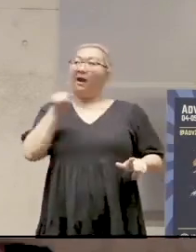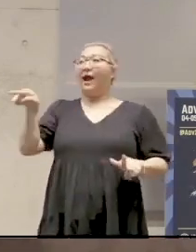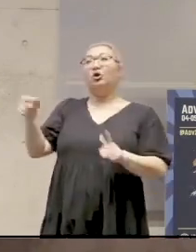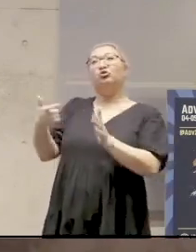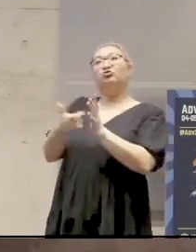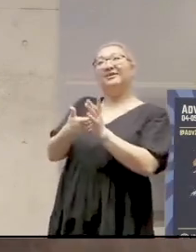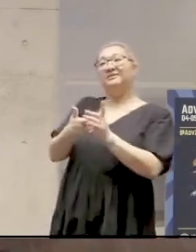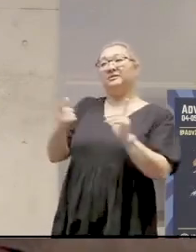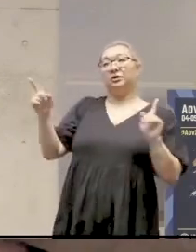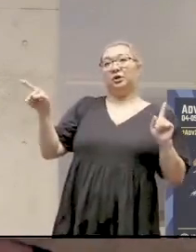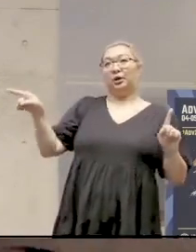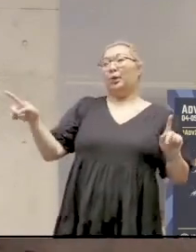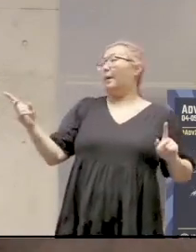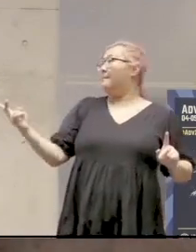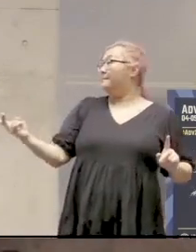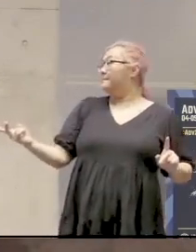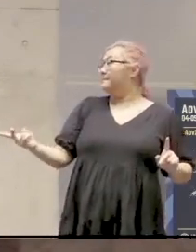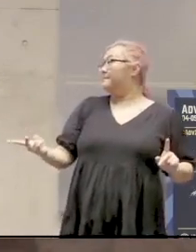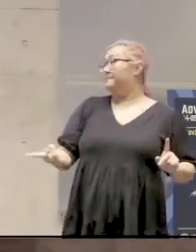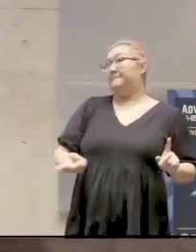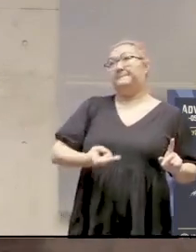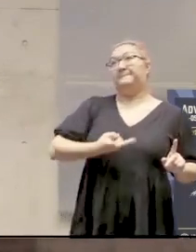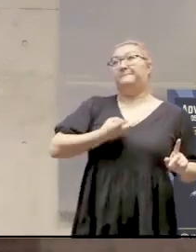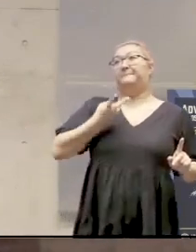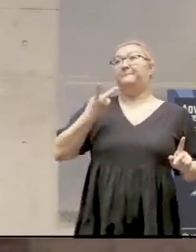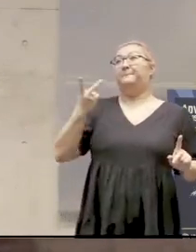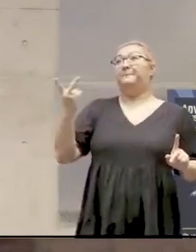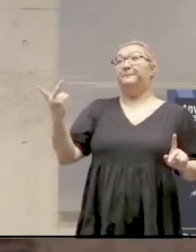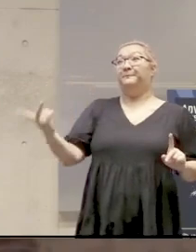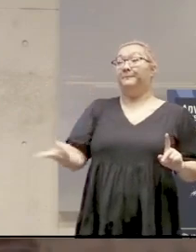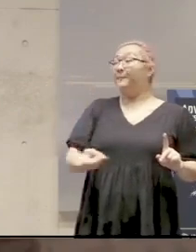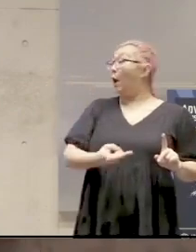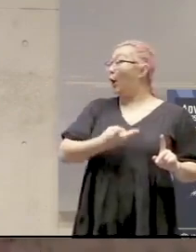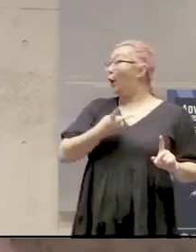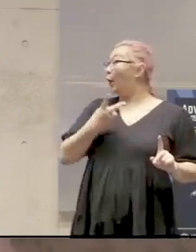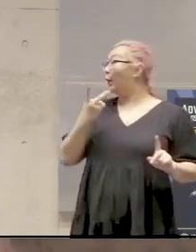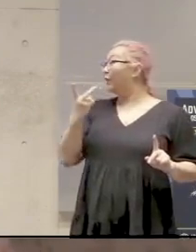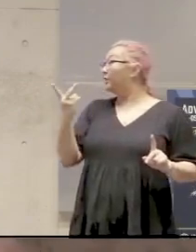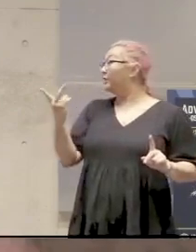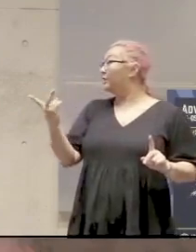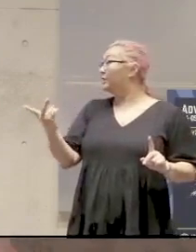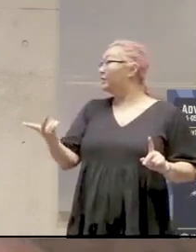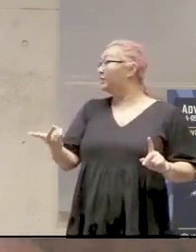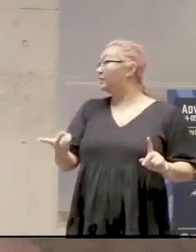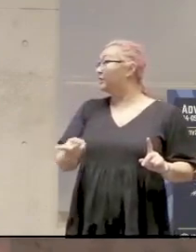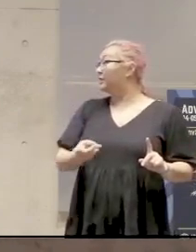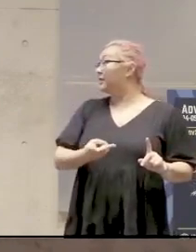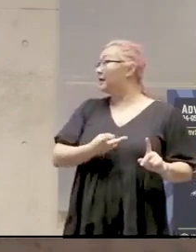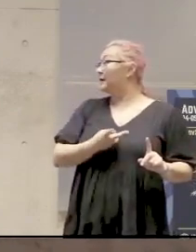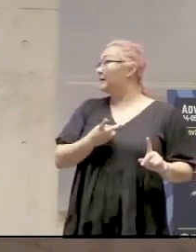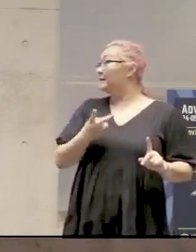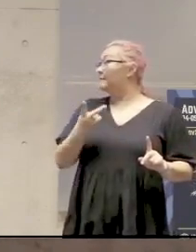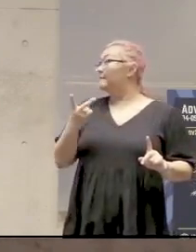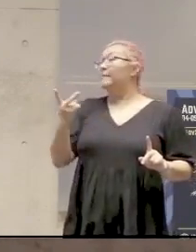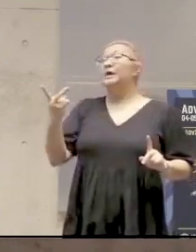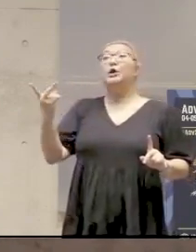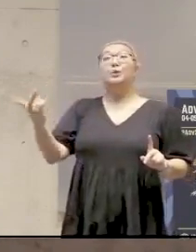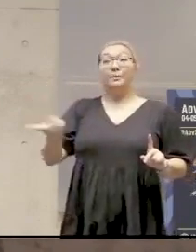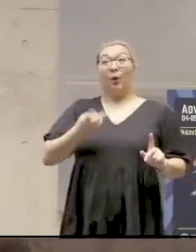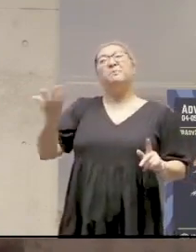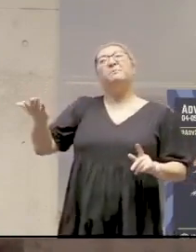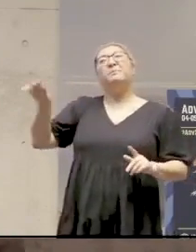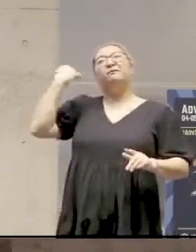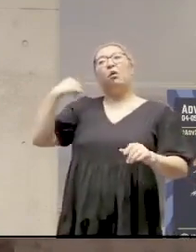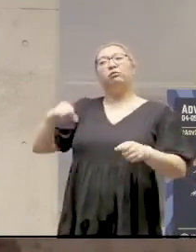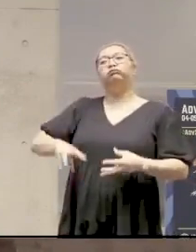gamekeepers turned whatever it is gamekeepers turn into, because you both have written reviews. You've both been game journalists, and